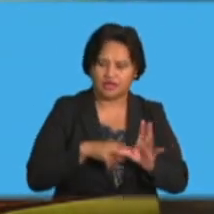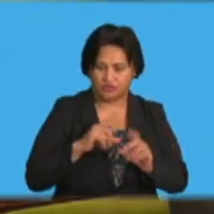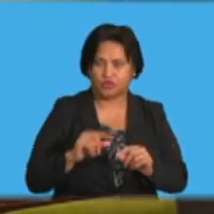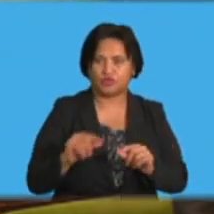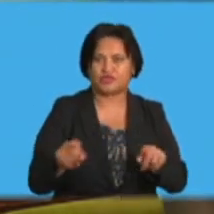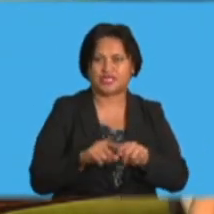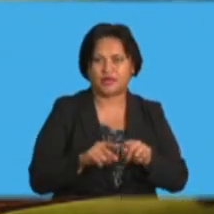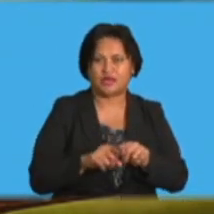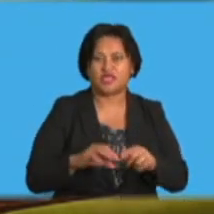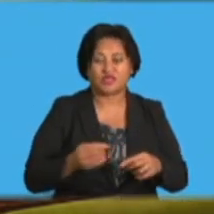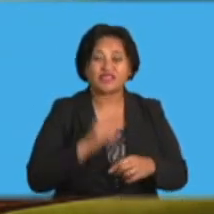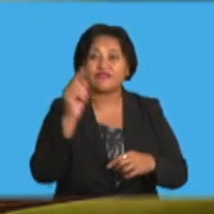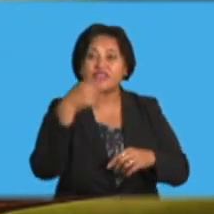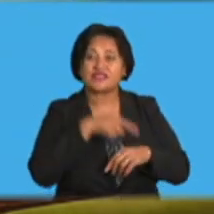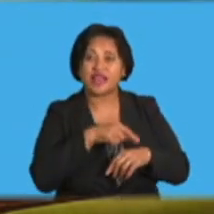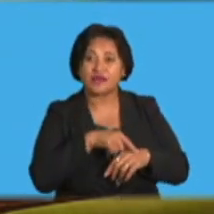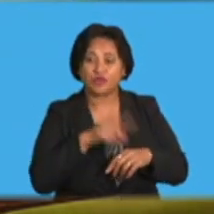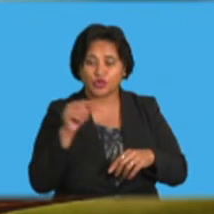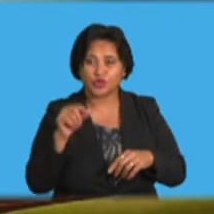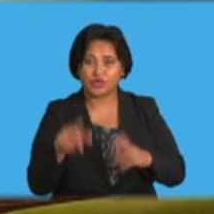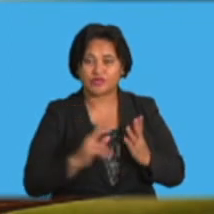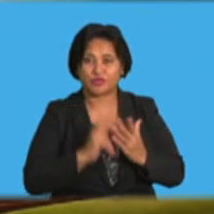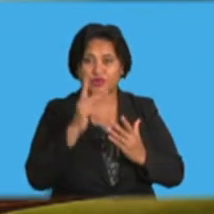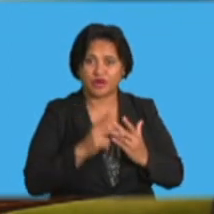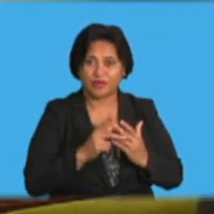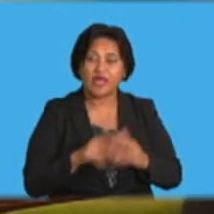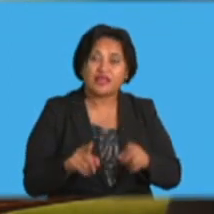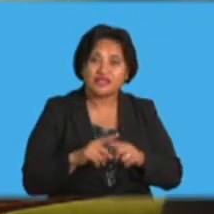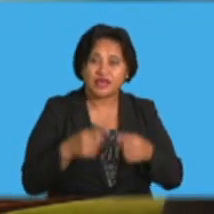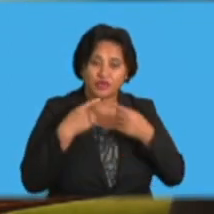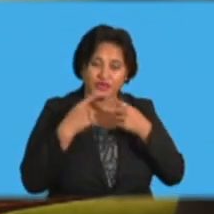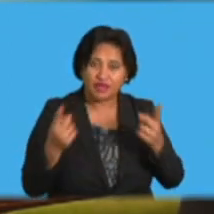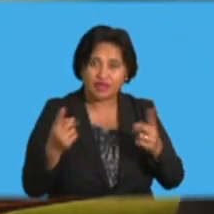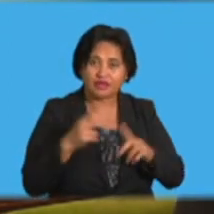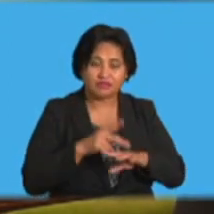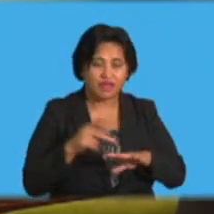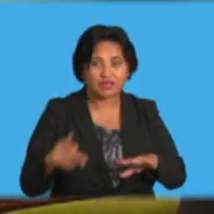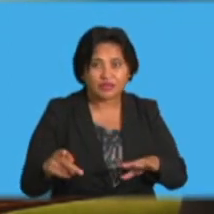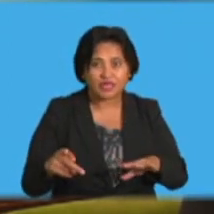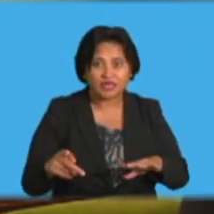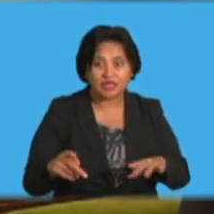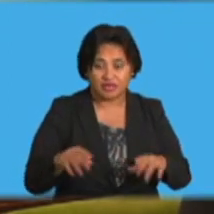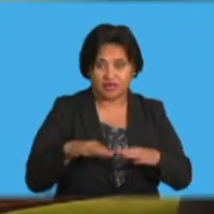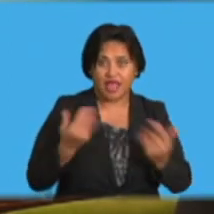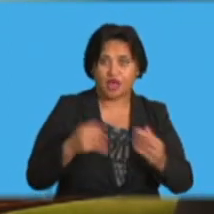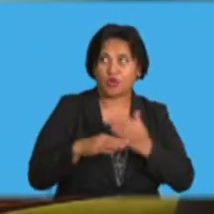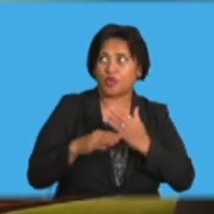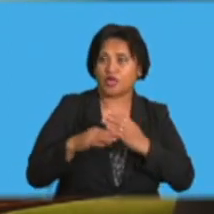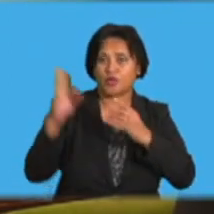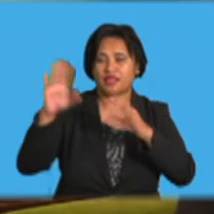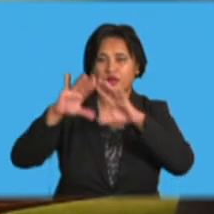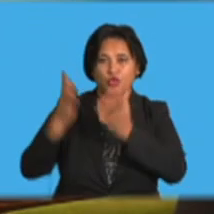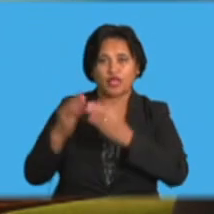such initiatives have been undertaken, but we are, as highlighted to Parliament previously, that we are currently working with the World Bank and the ADB